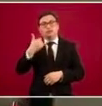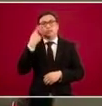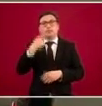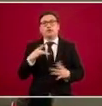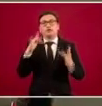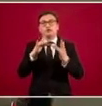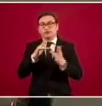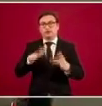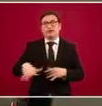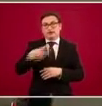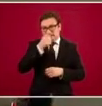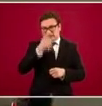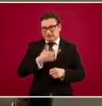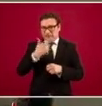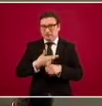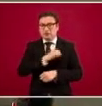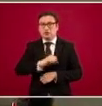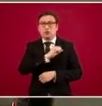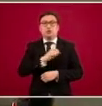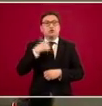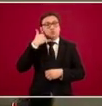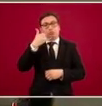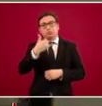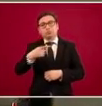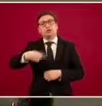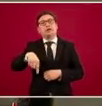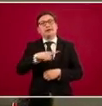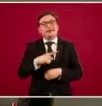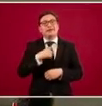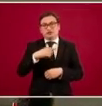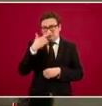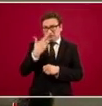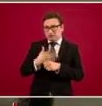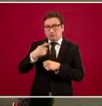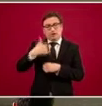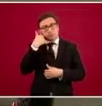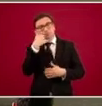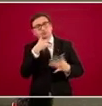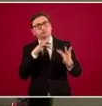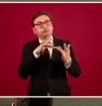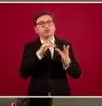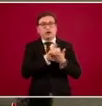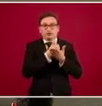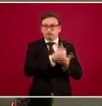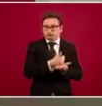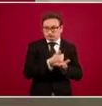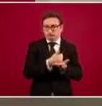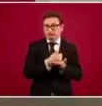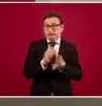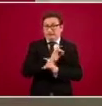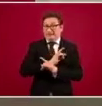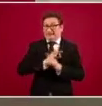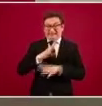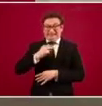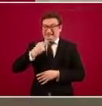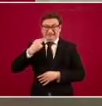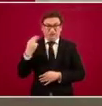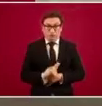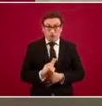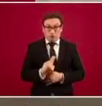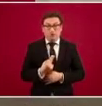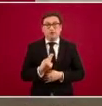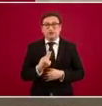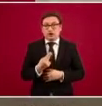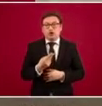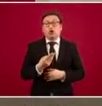800-0044-800, 800-0044-800. That is the line. you can call if you need medical assistance.